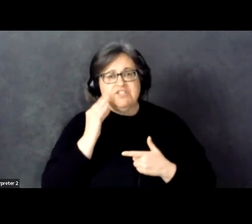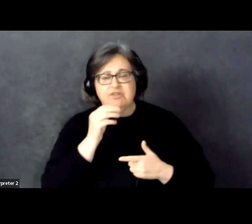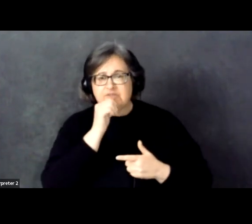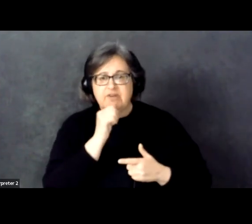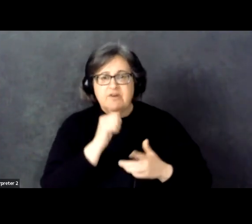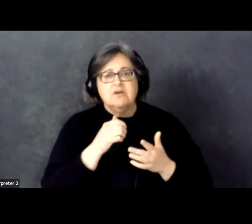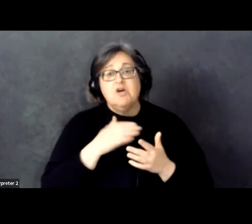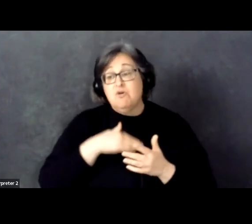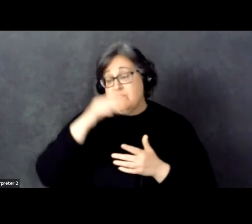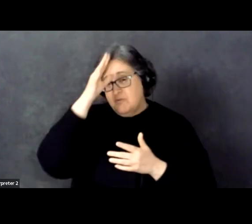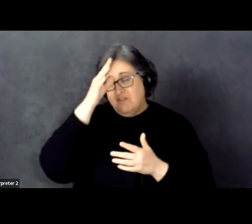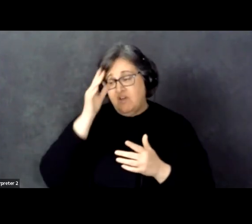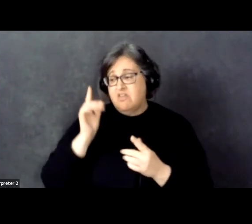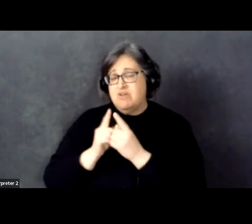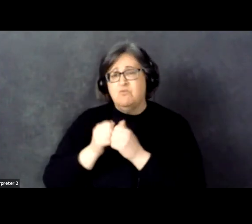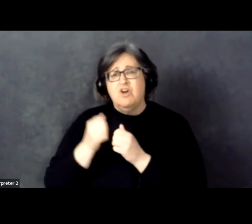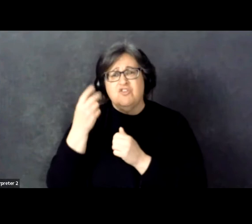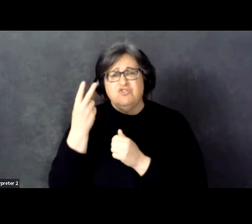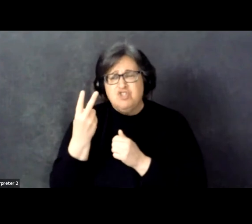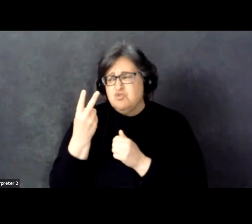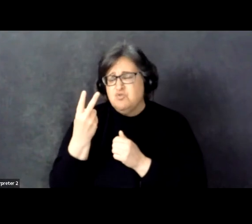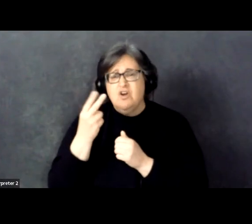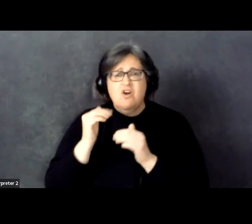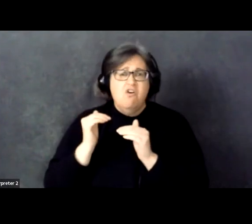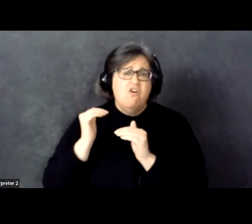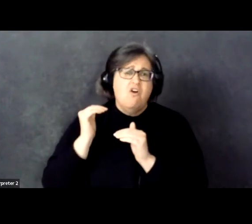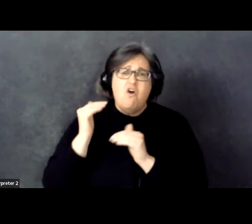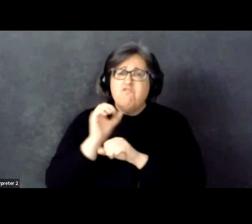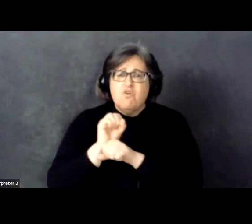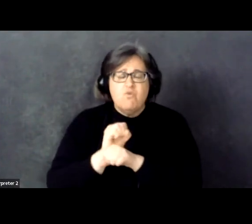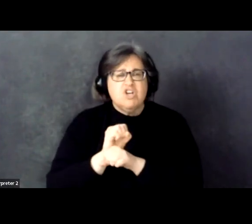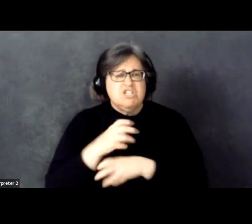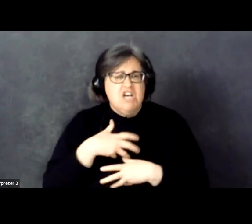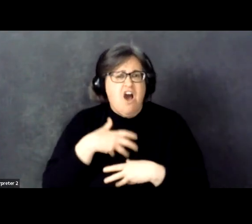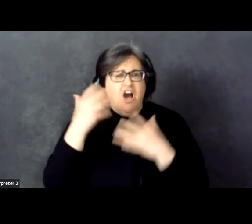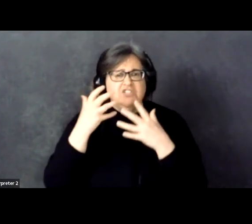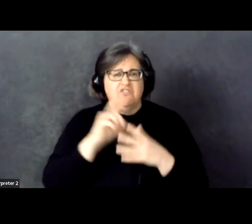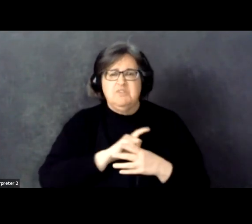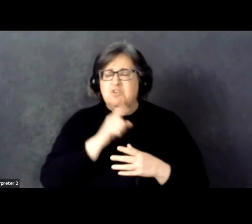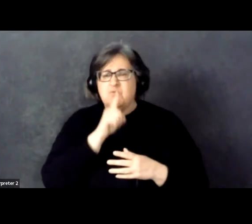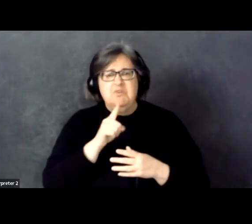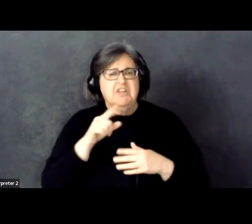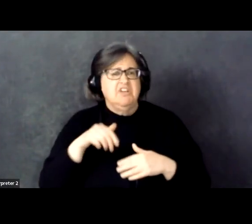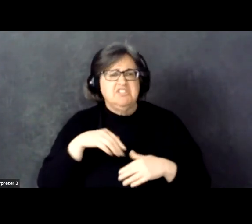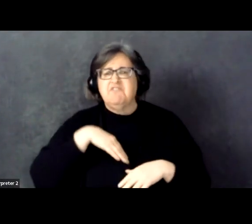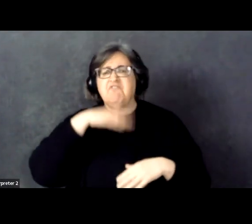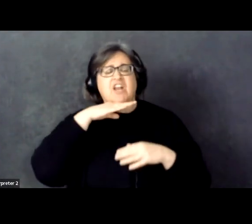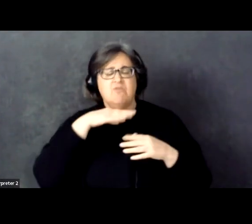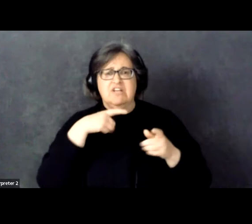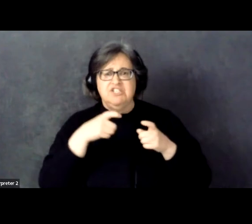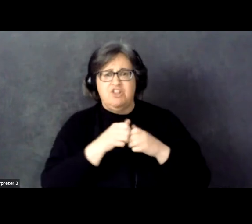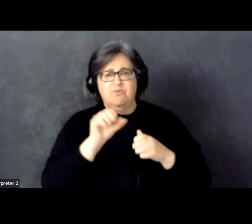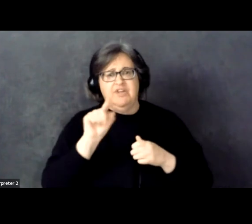My father was met with two overworked, stressed out, hostile police officers who were tired of dealing with Stefan. In